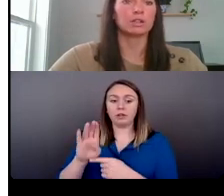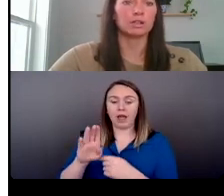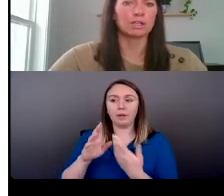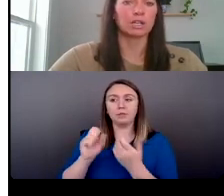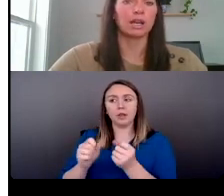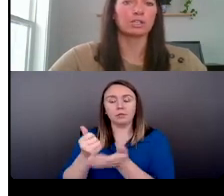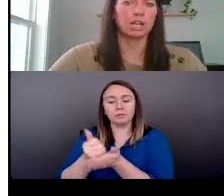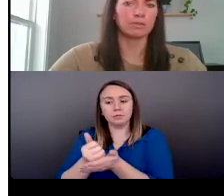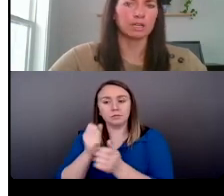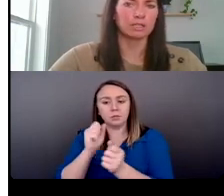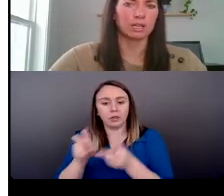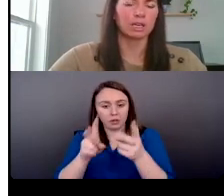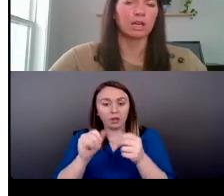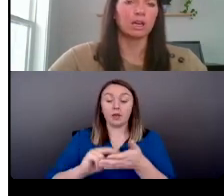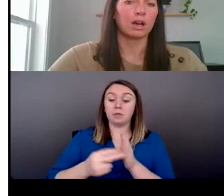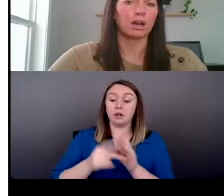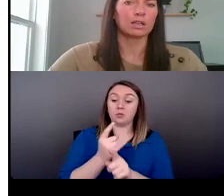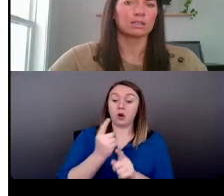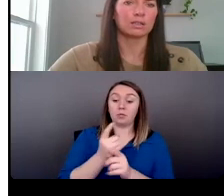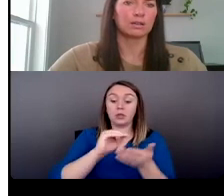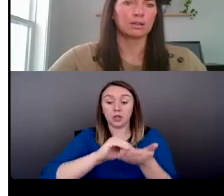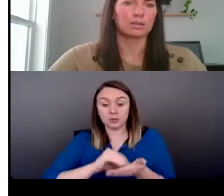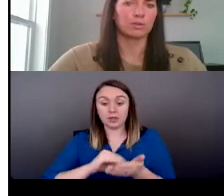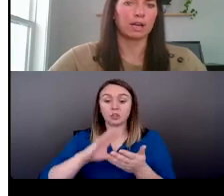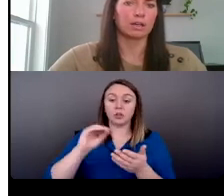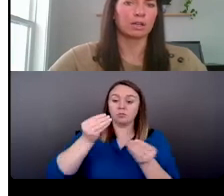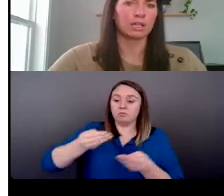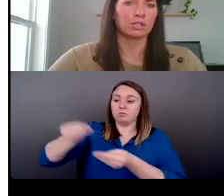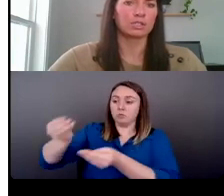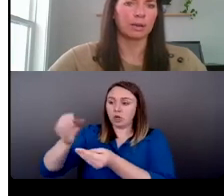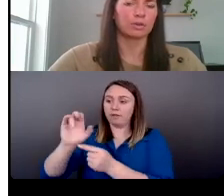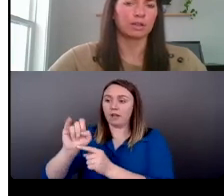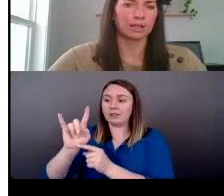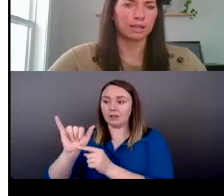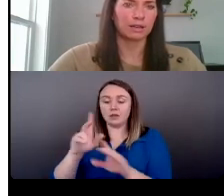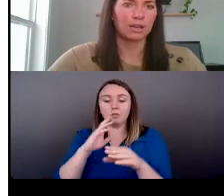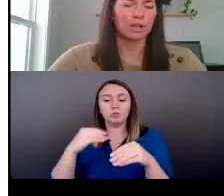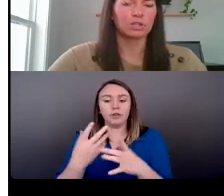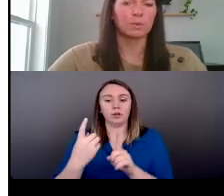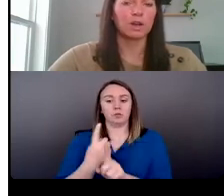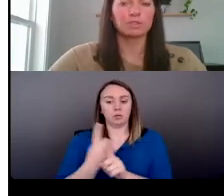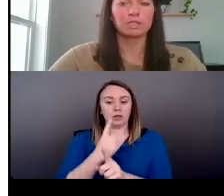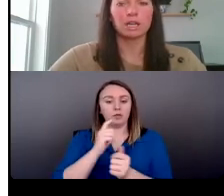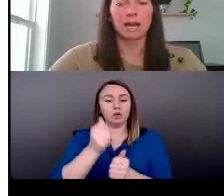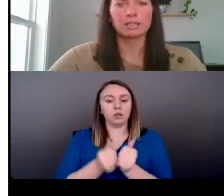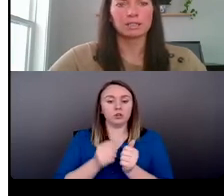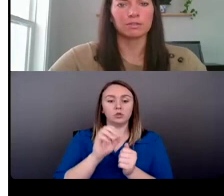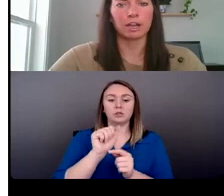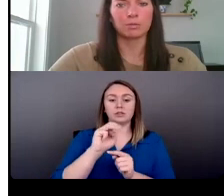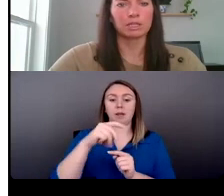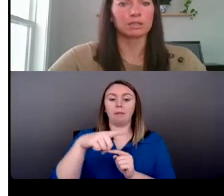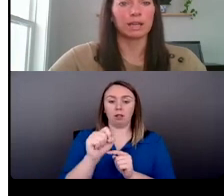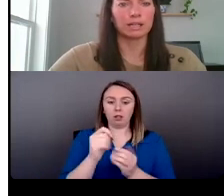documentation, collection, and chain of custody is provided on each sample collected. So we often get asked